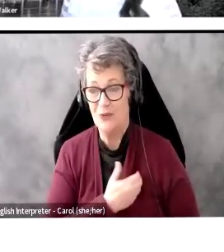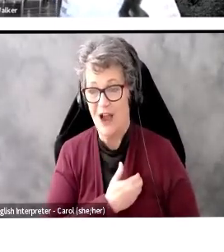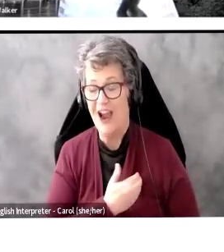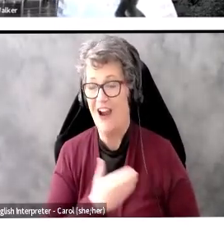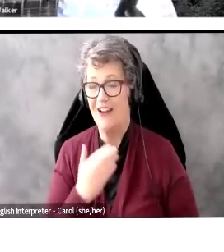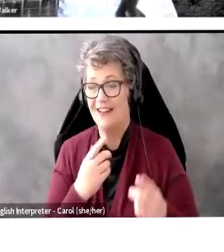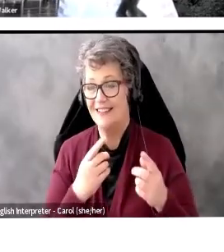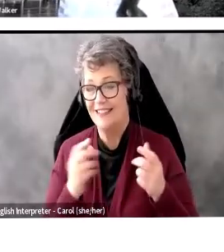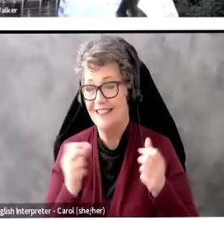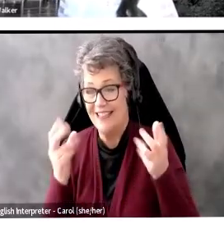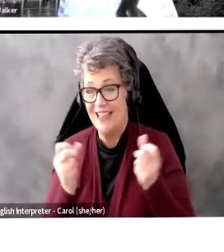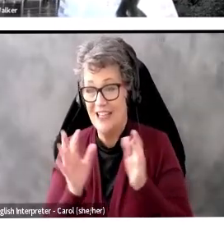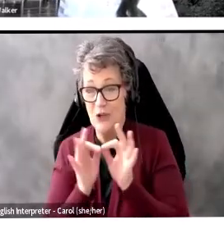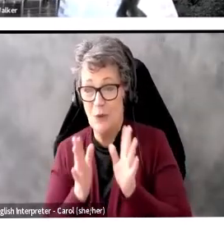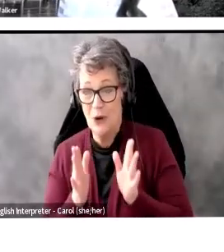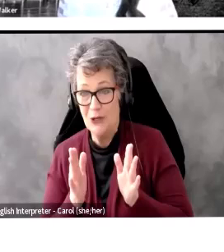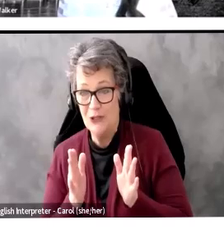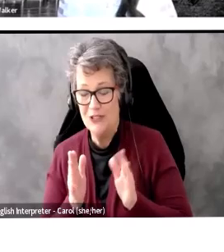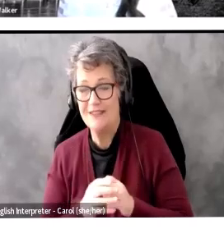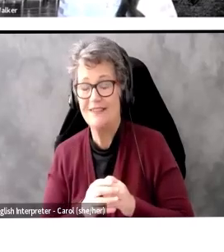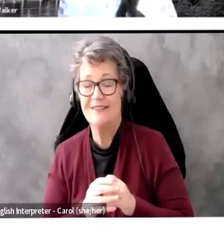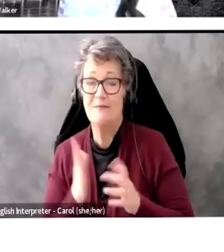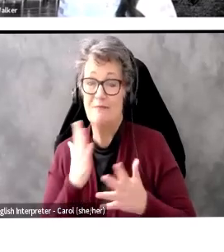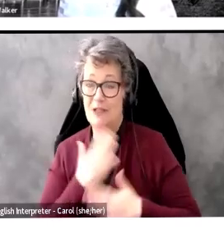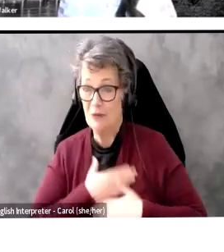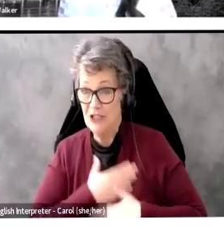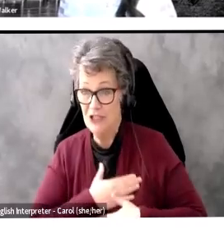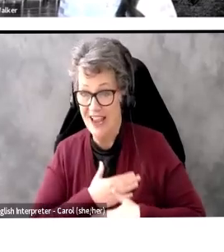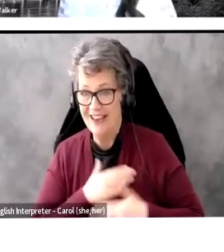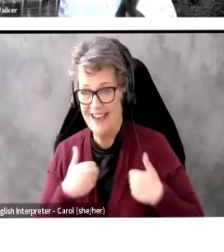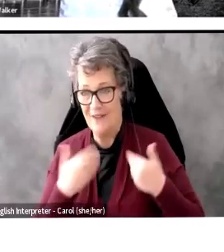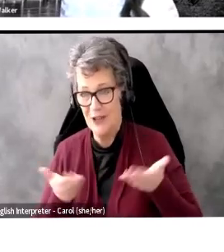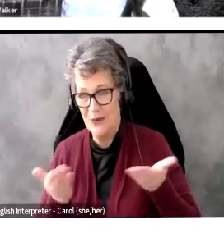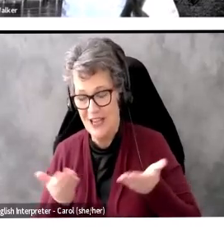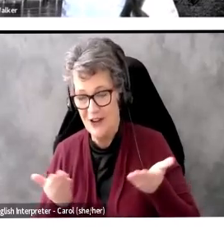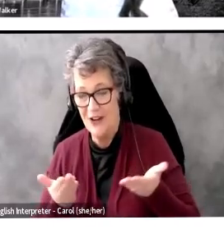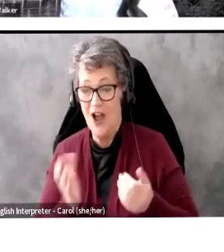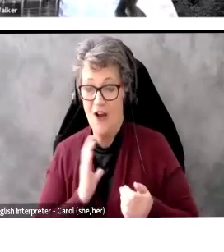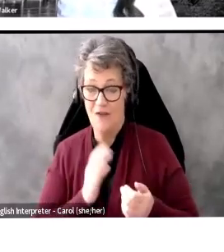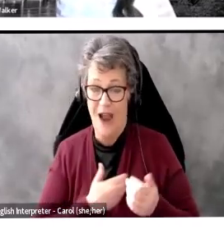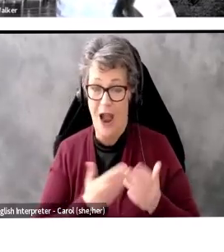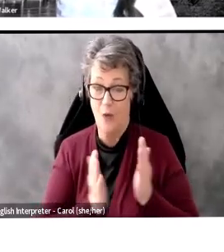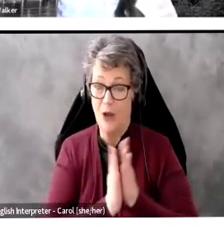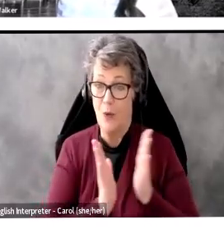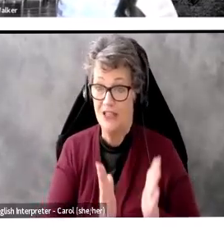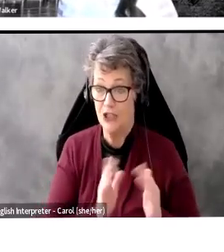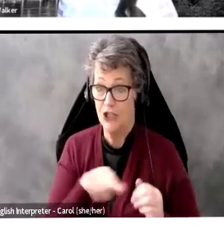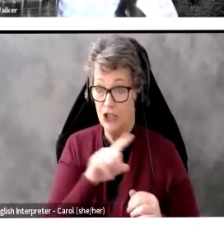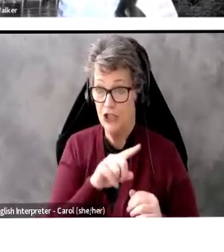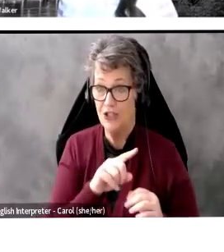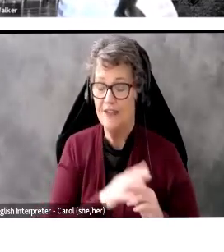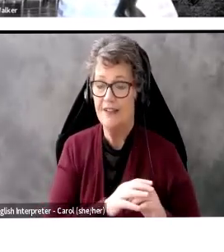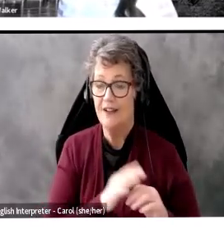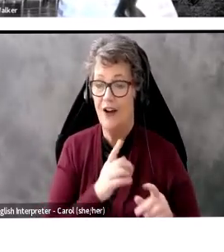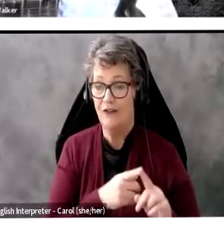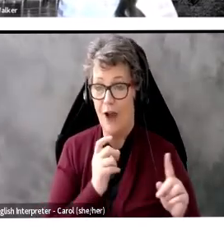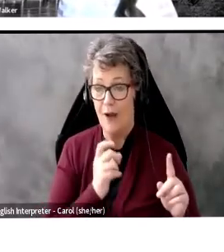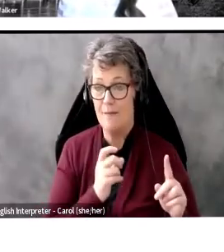our sign language interpreters. Much appreciated having you here, and for our requesters